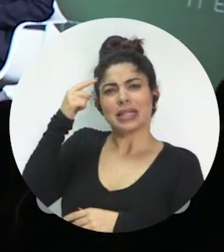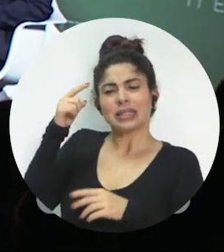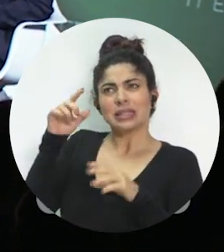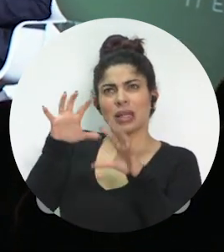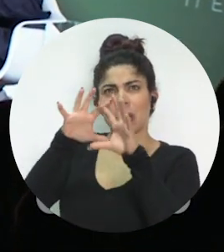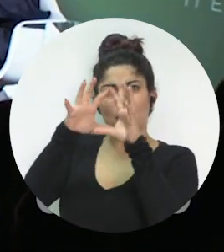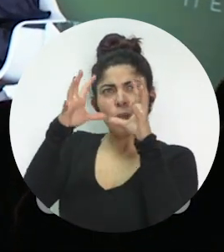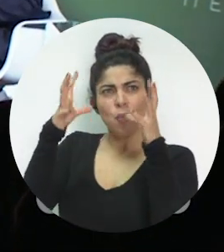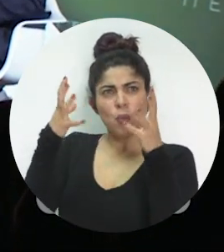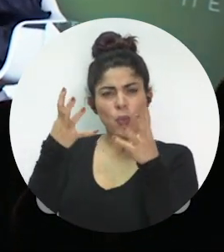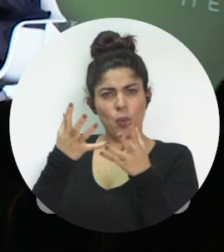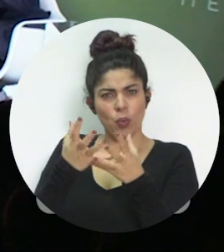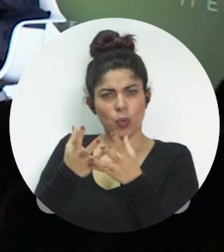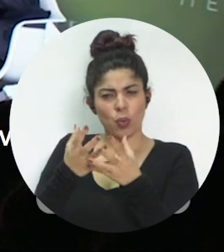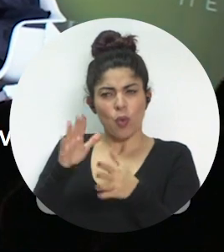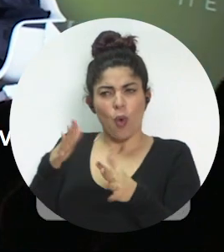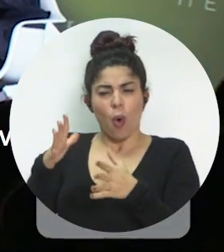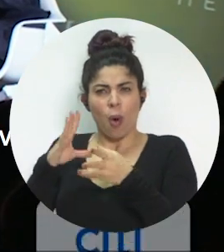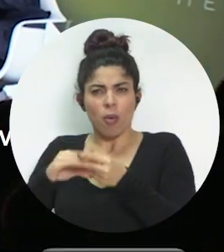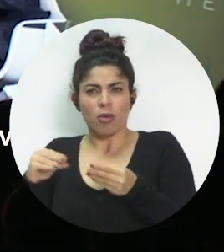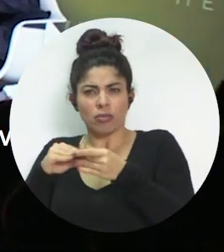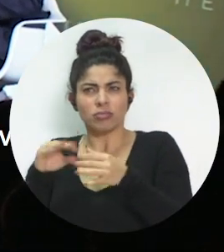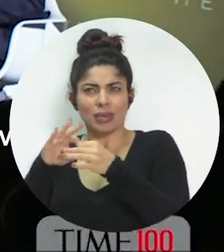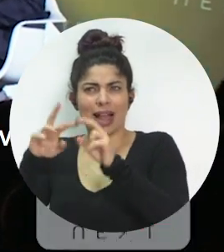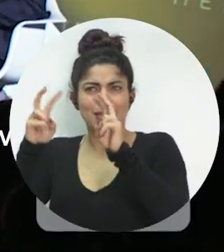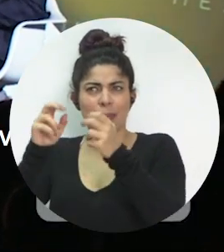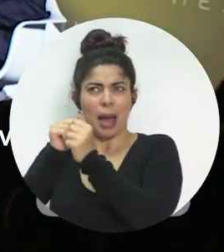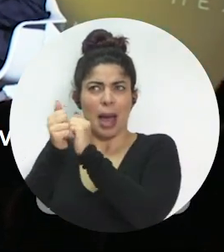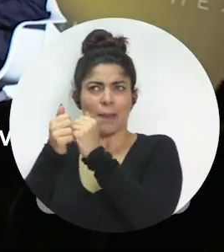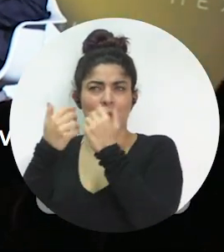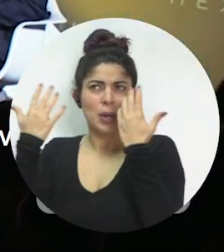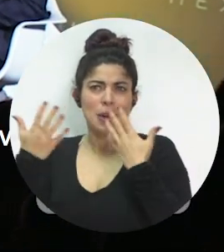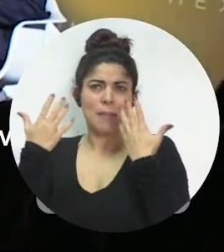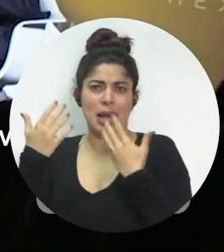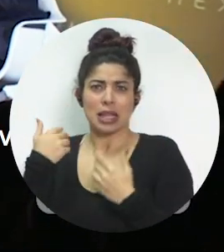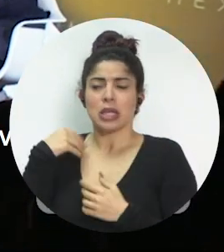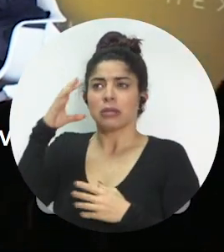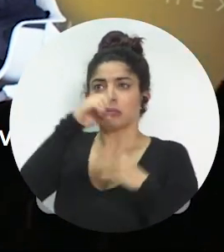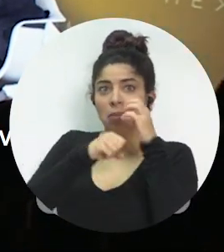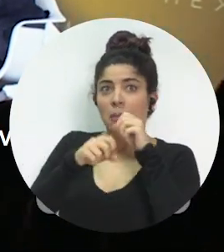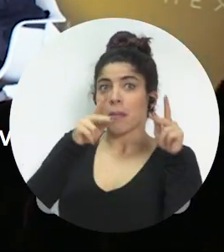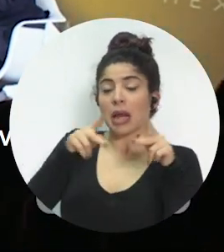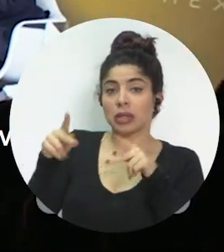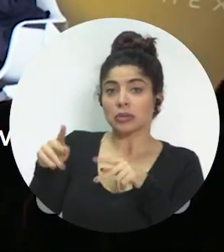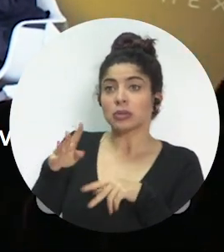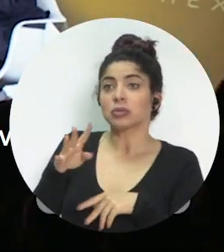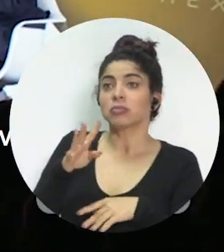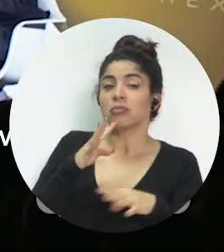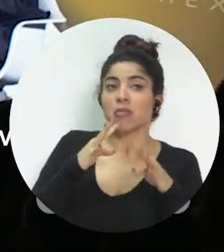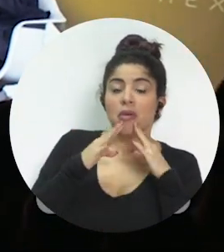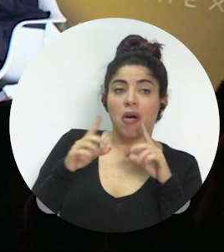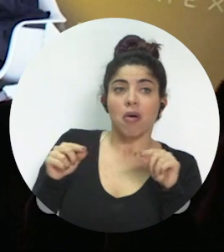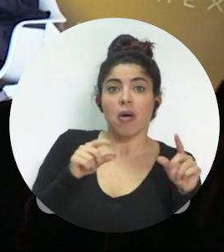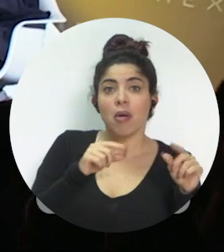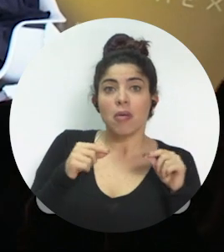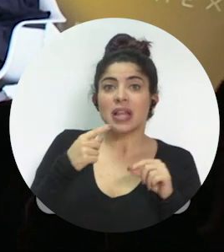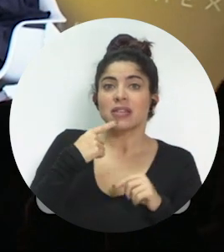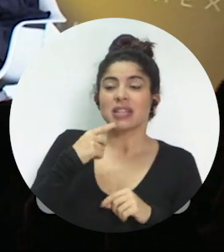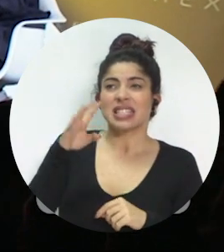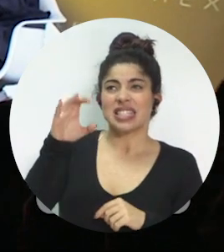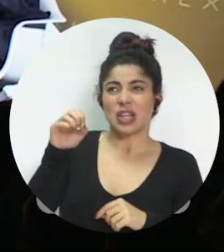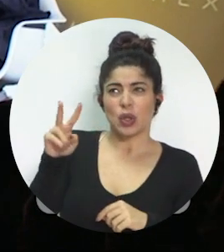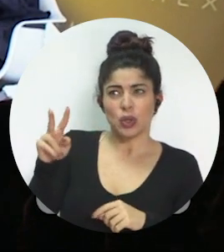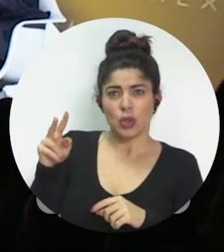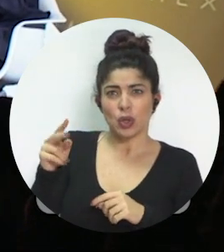former journalist. How do you think about the work that you do in forming the narrative around climate change, right? We notice